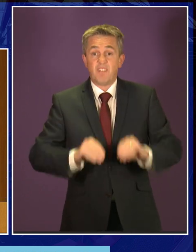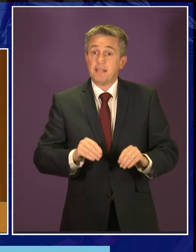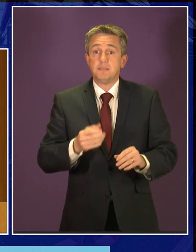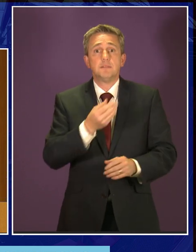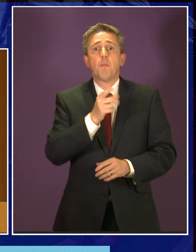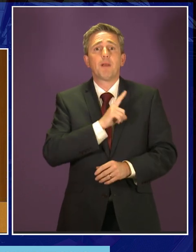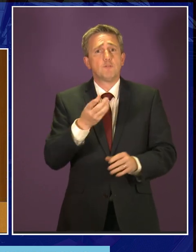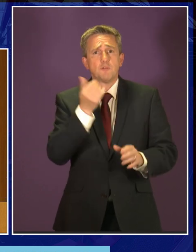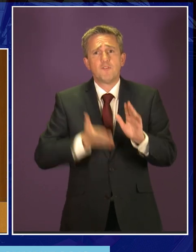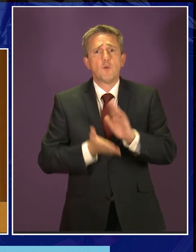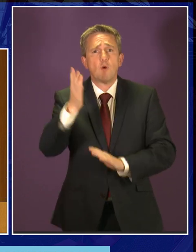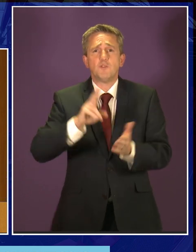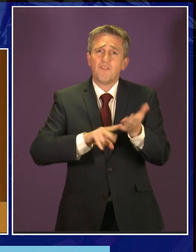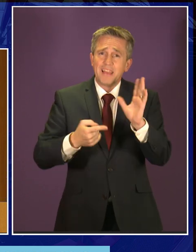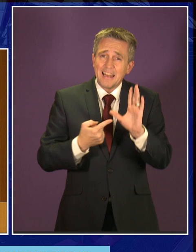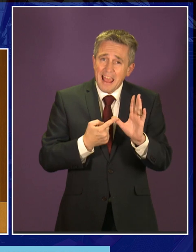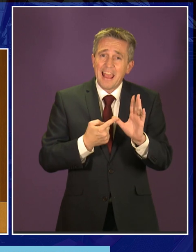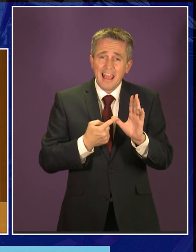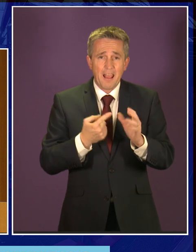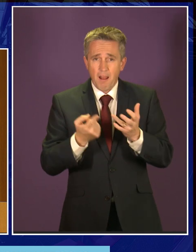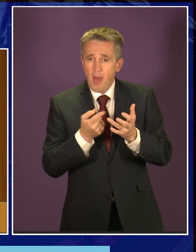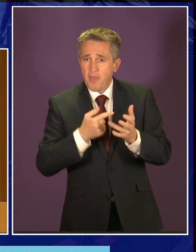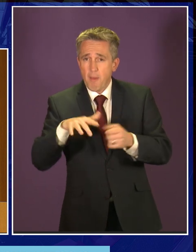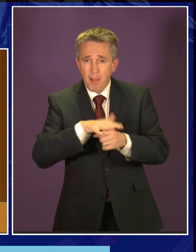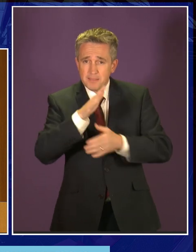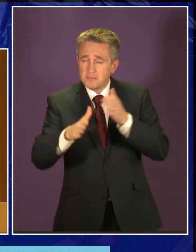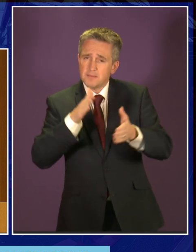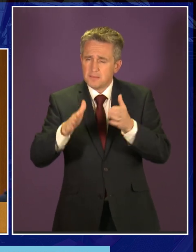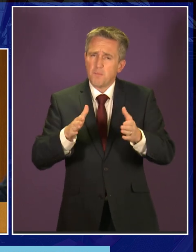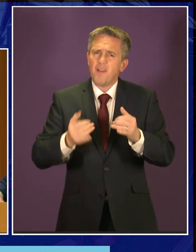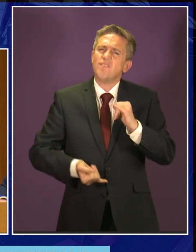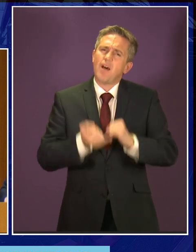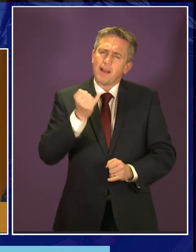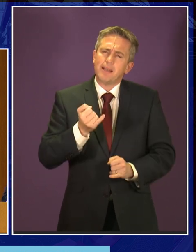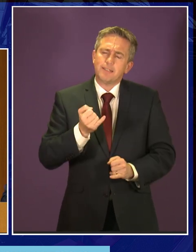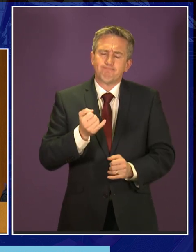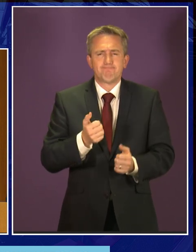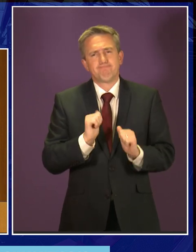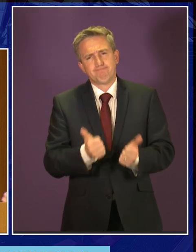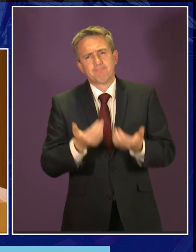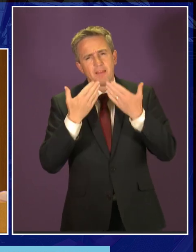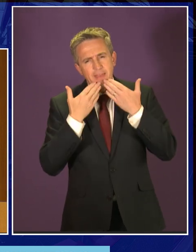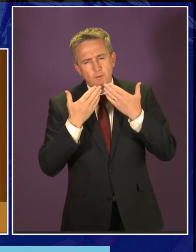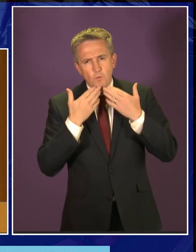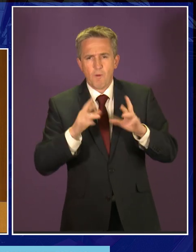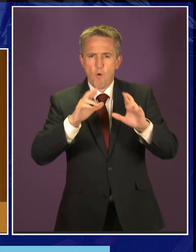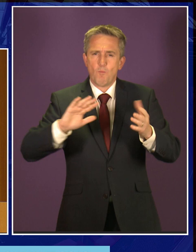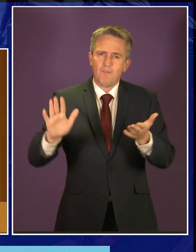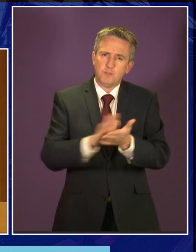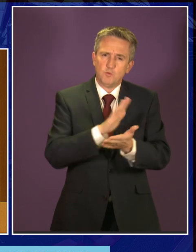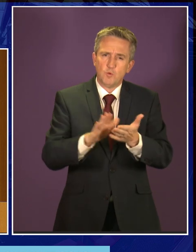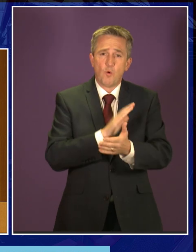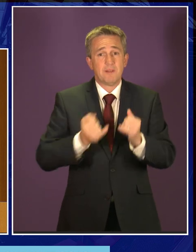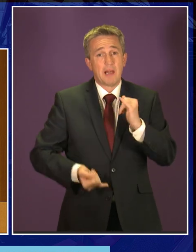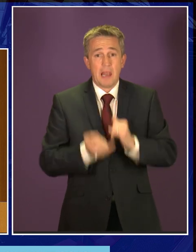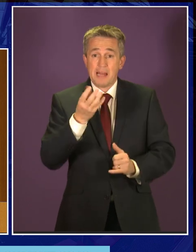buses to the V&A for those who are going there. But I'd just like to say thank you very much indeed. I hope you've enjoyed